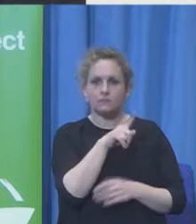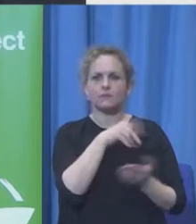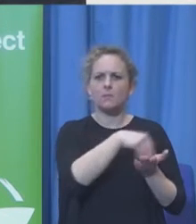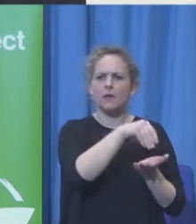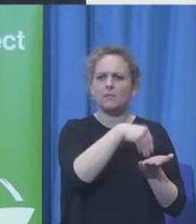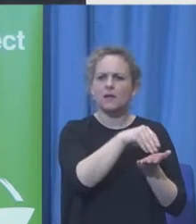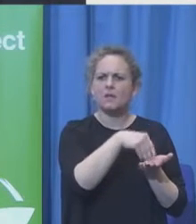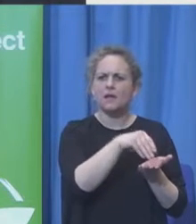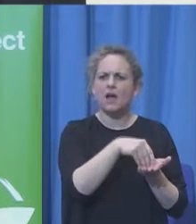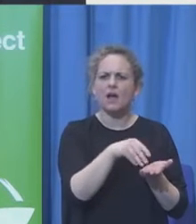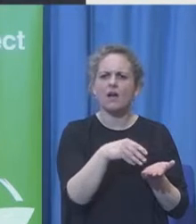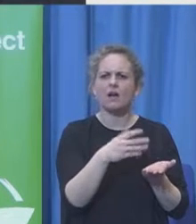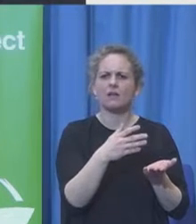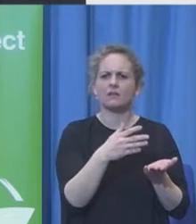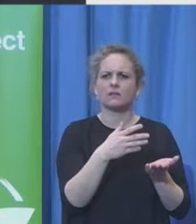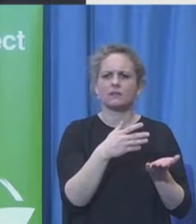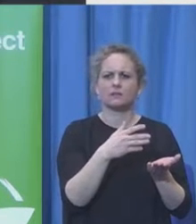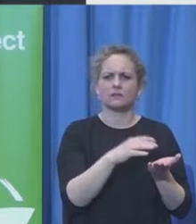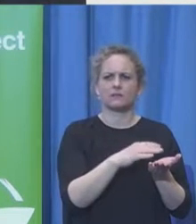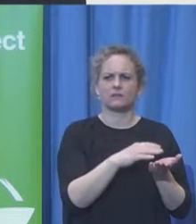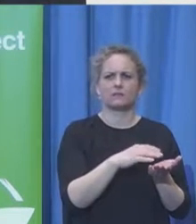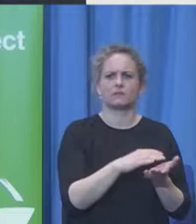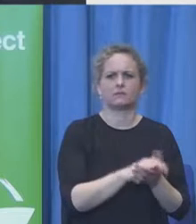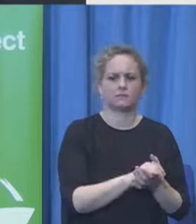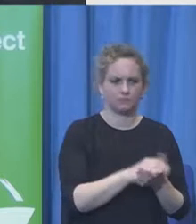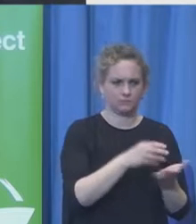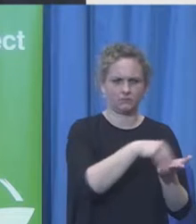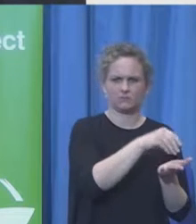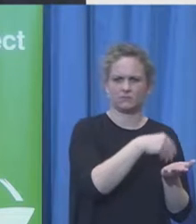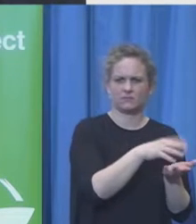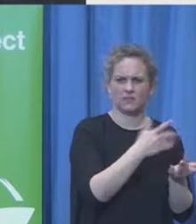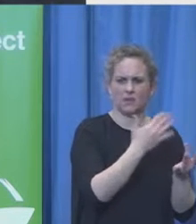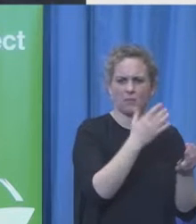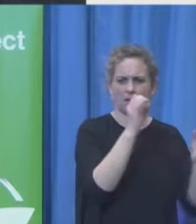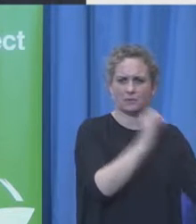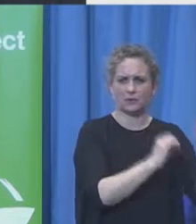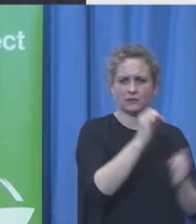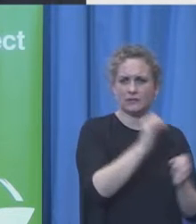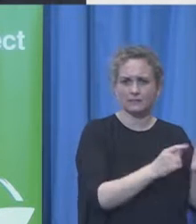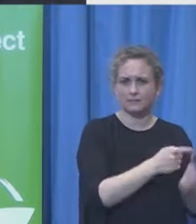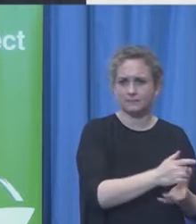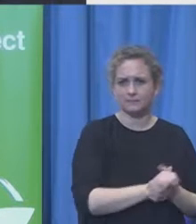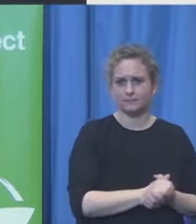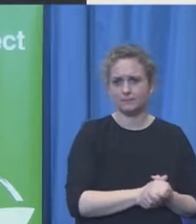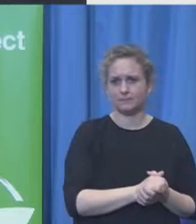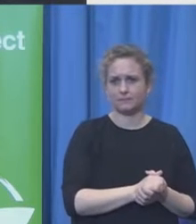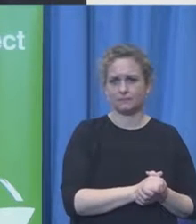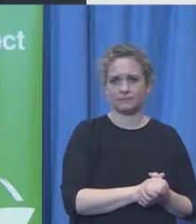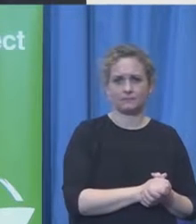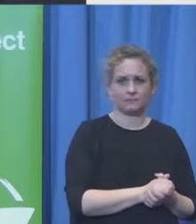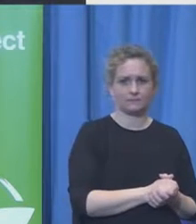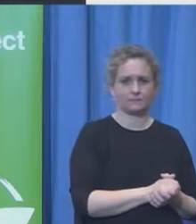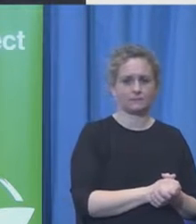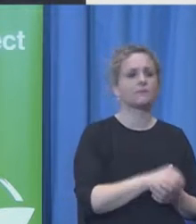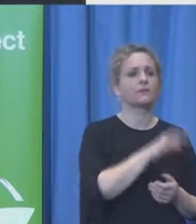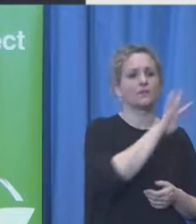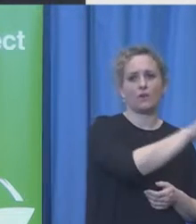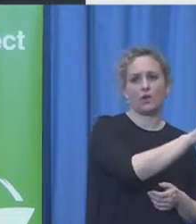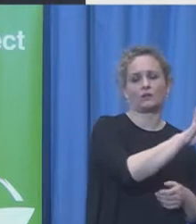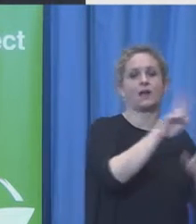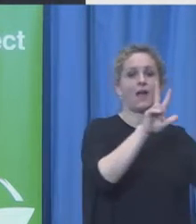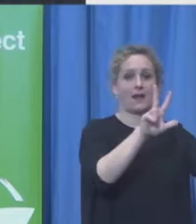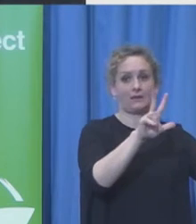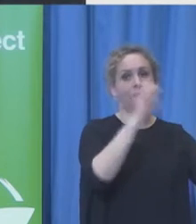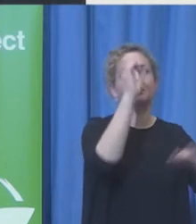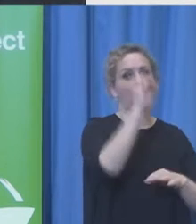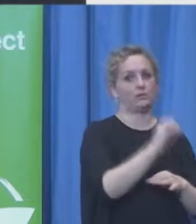40% of people of that age bracket are in employment. So really, we're starting from an